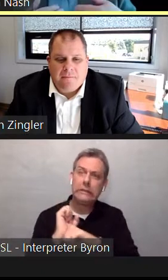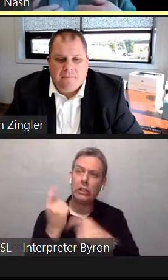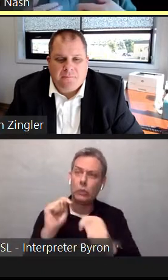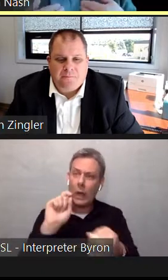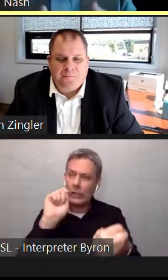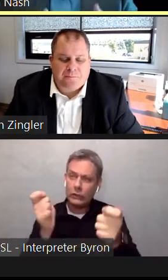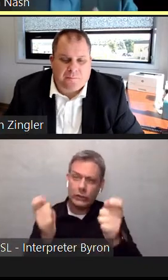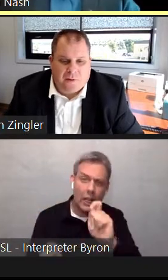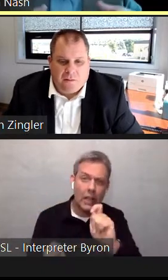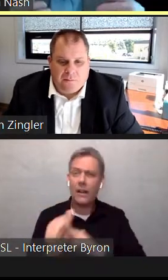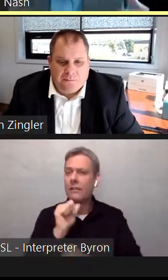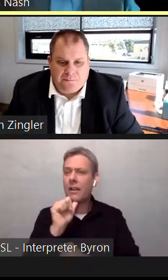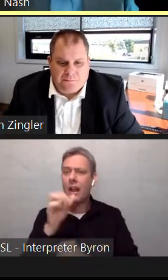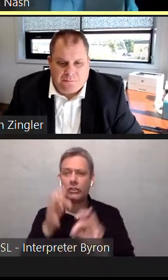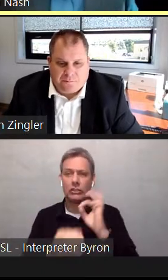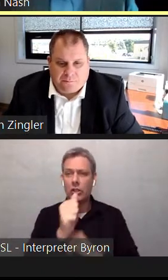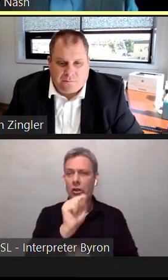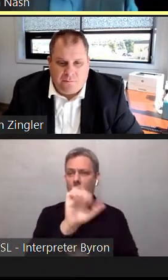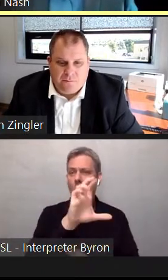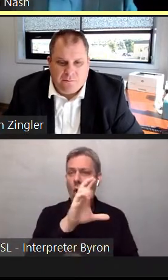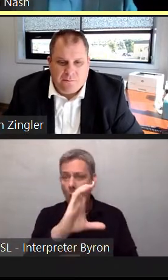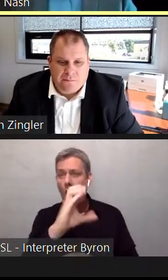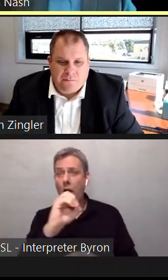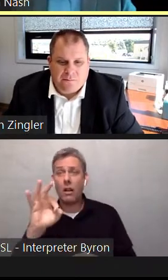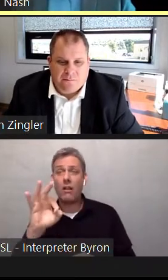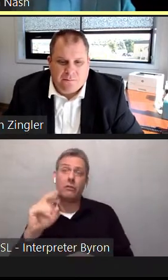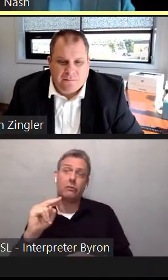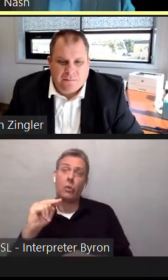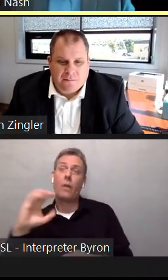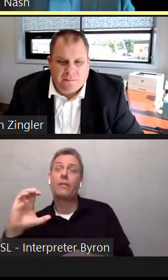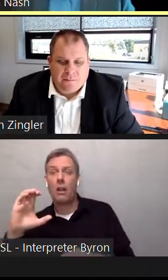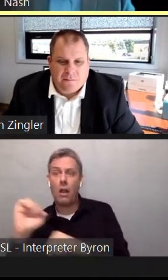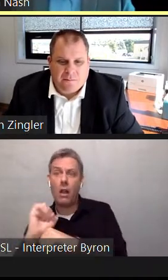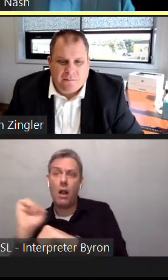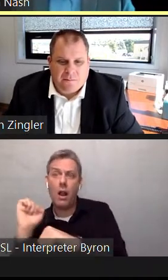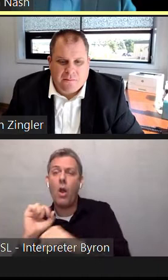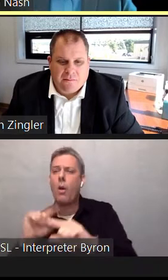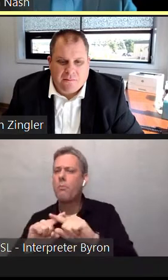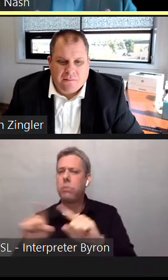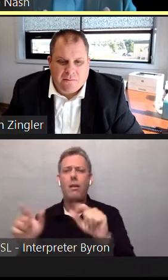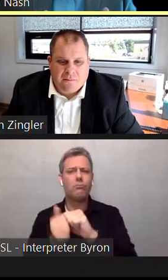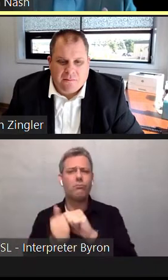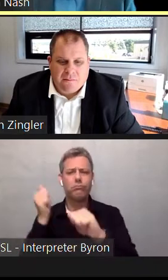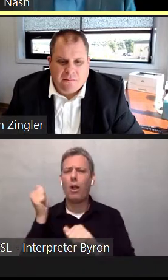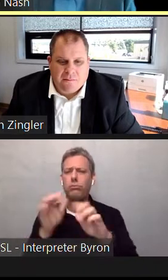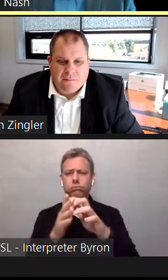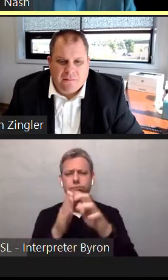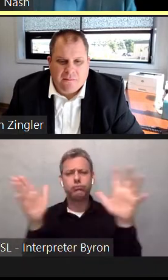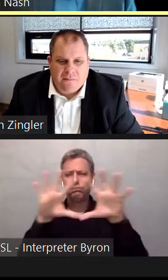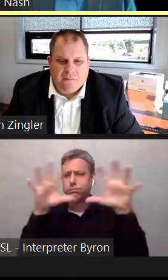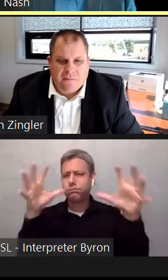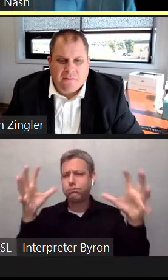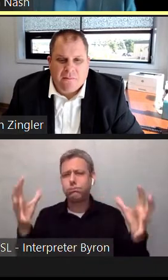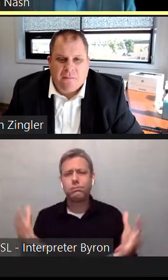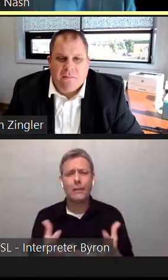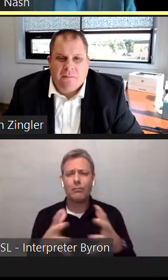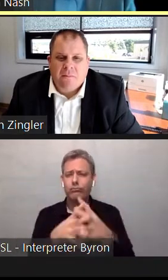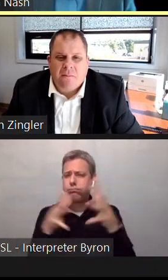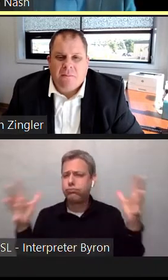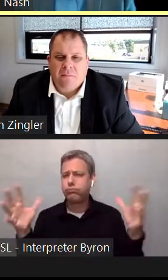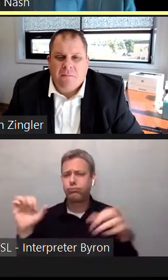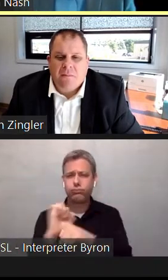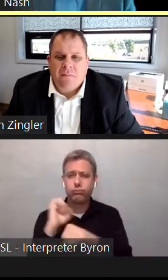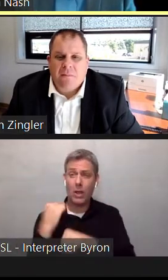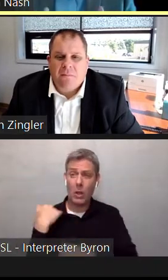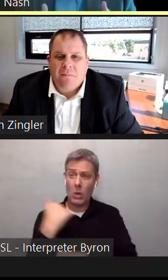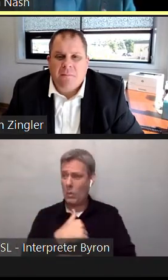just the ARC of North Carolina working behind the scenes. This was a huge public effort. I mean, when the ARC is a grassroots entity, and we